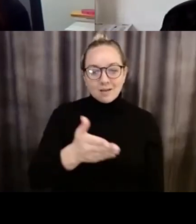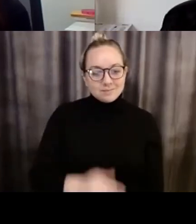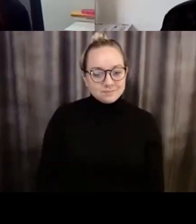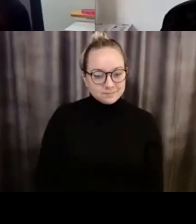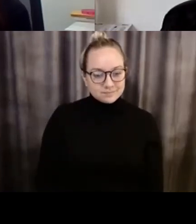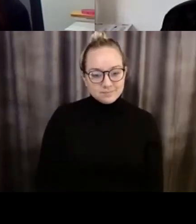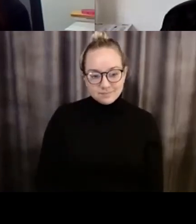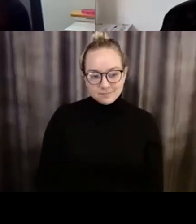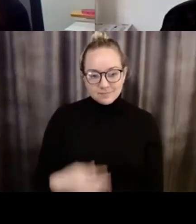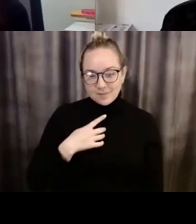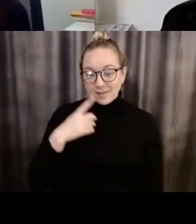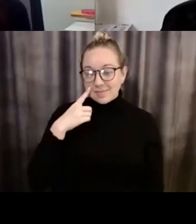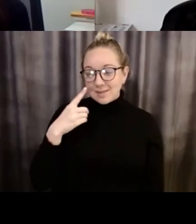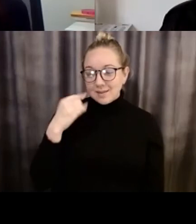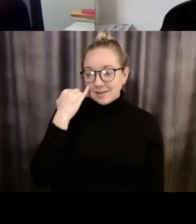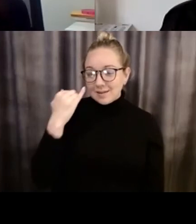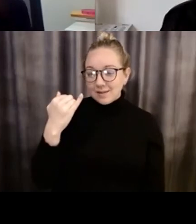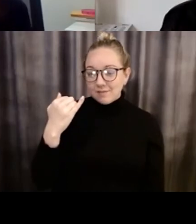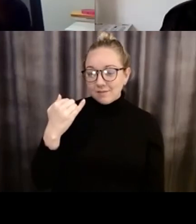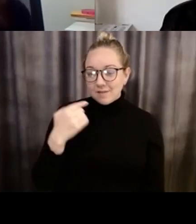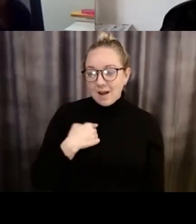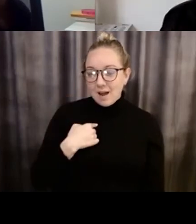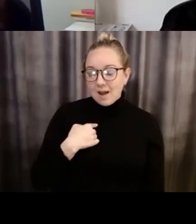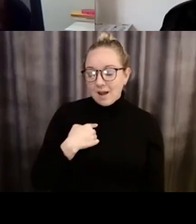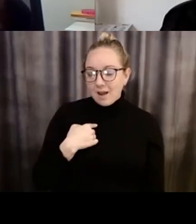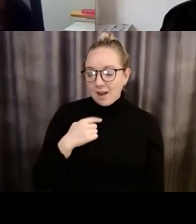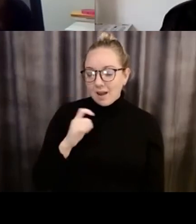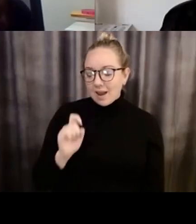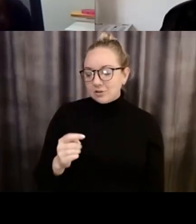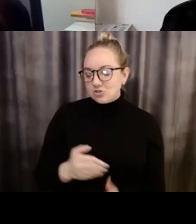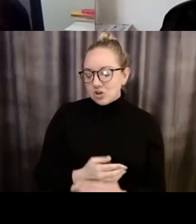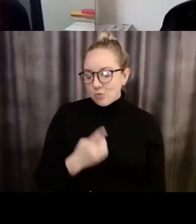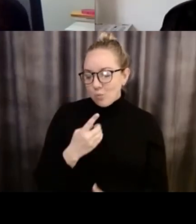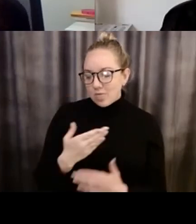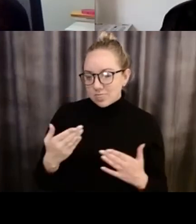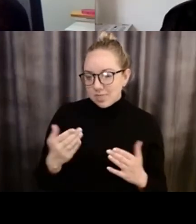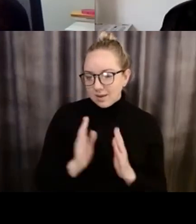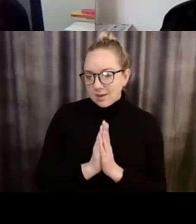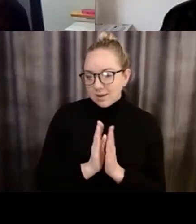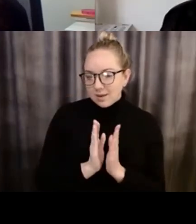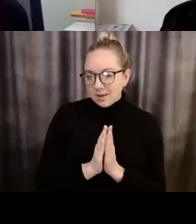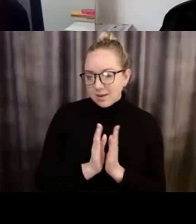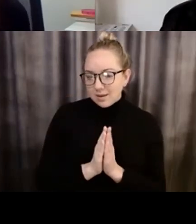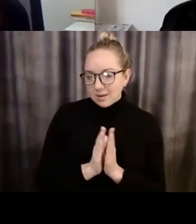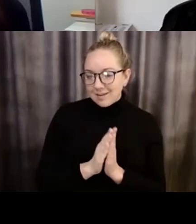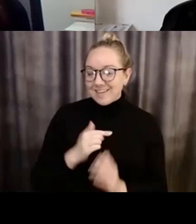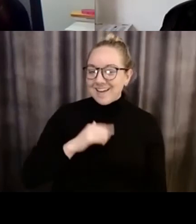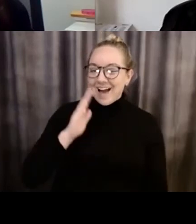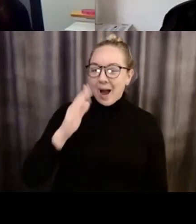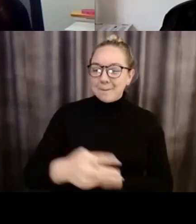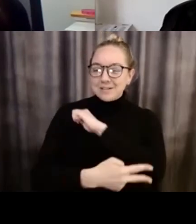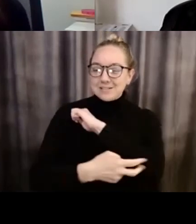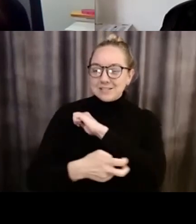think if I were to give a piece of advice to people, I'm gonna still be a remote employee, right? So going back to the